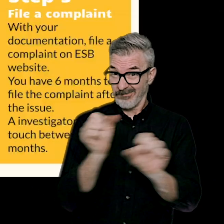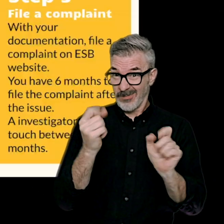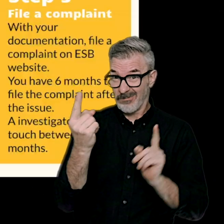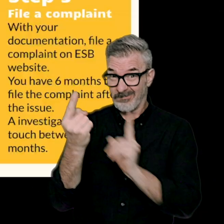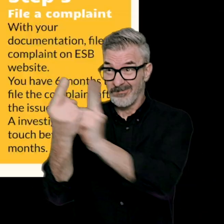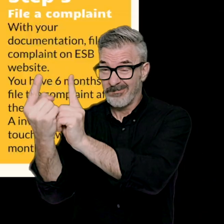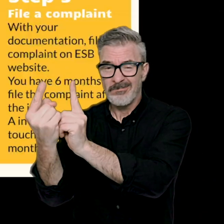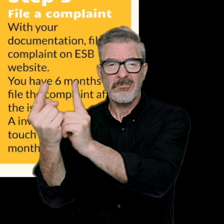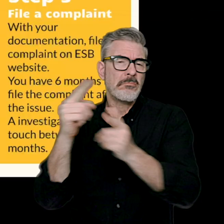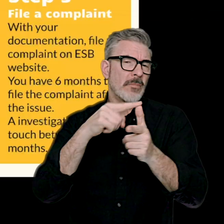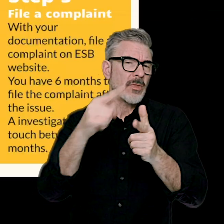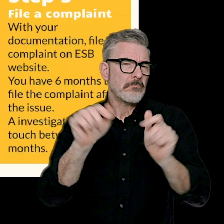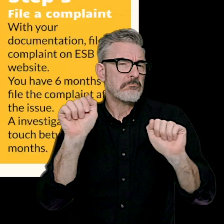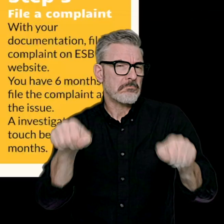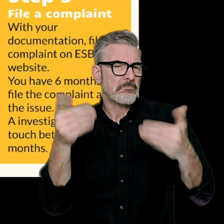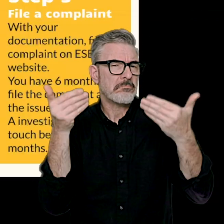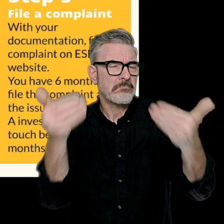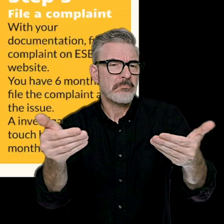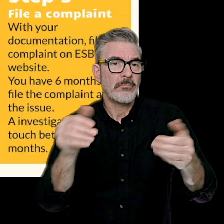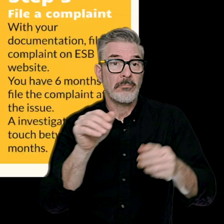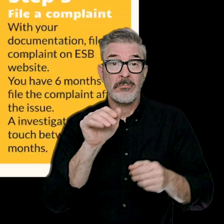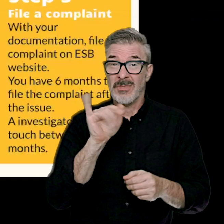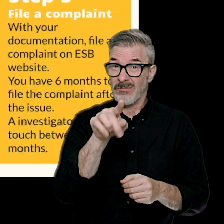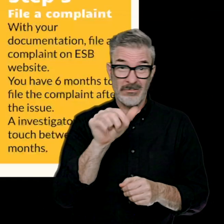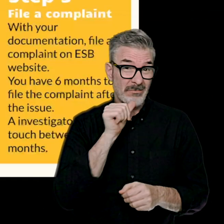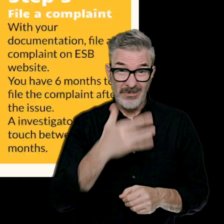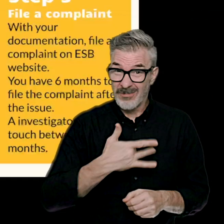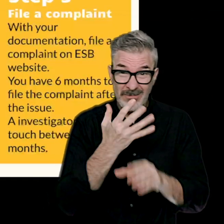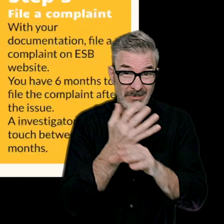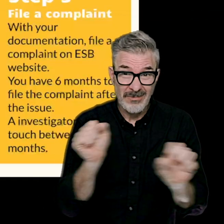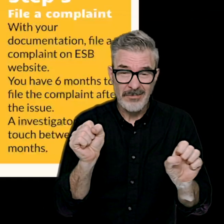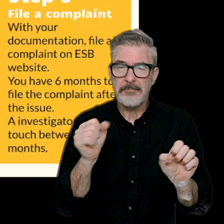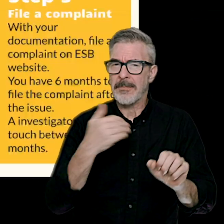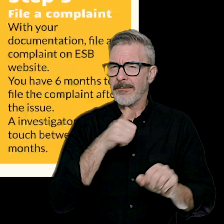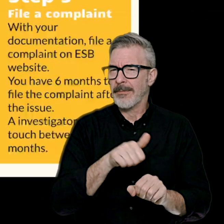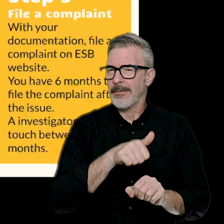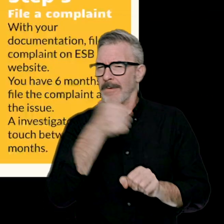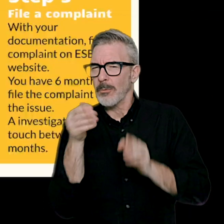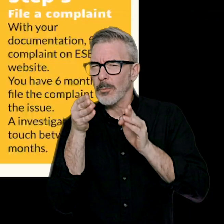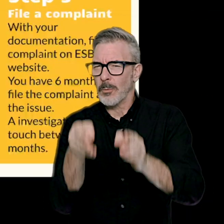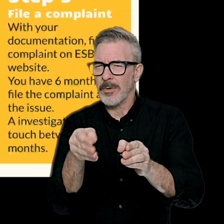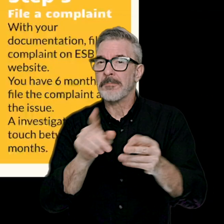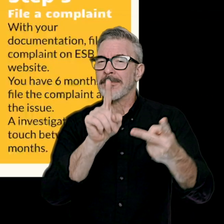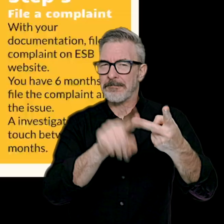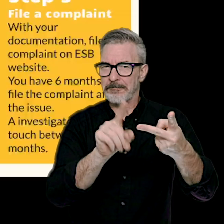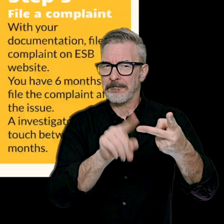issue. And only do this step if it feels safe to do